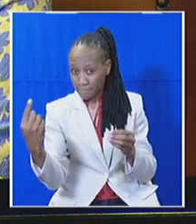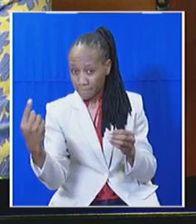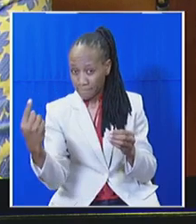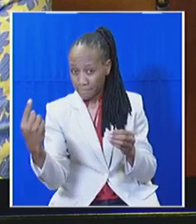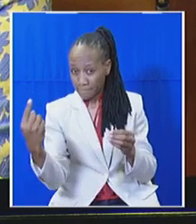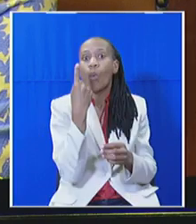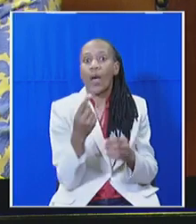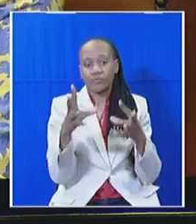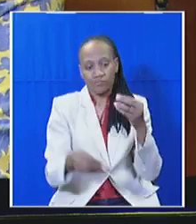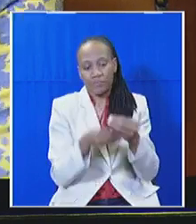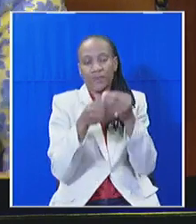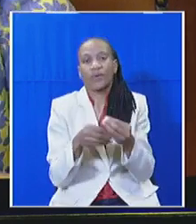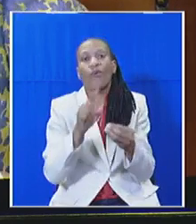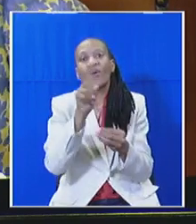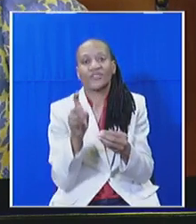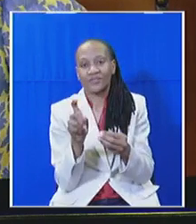question.